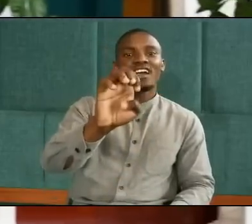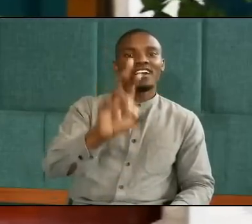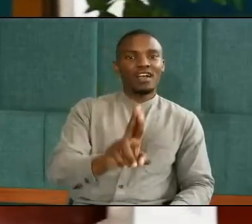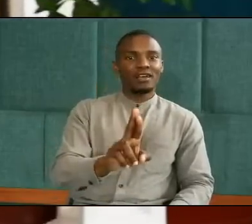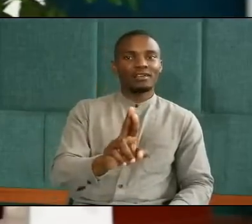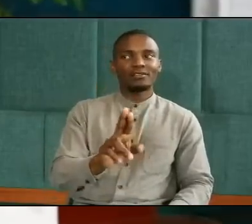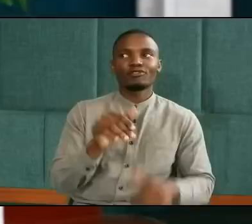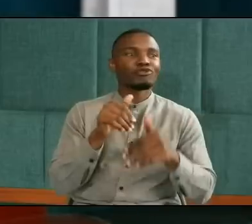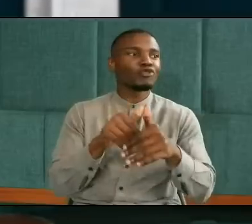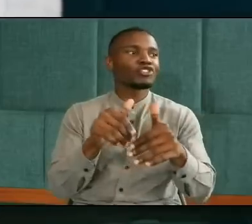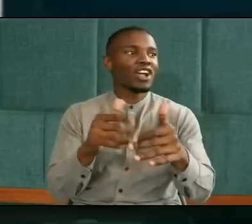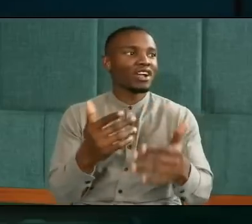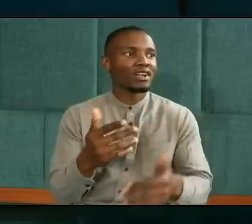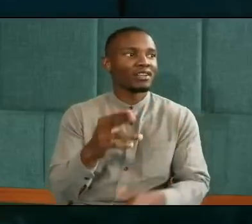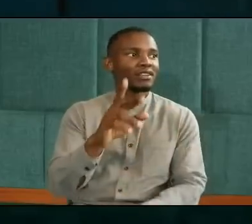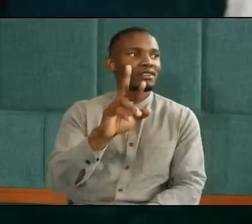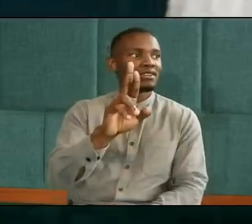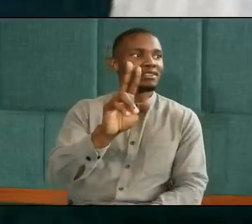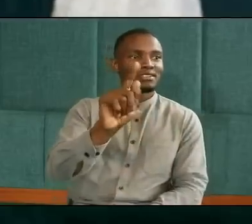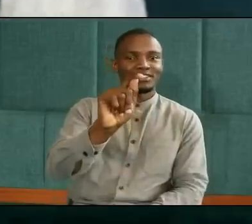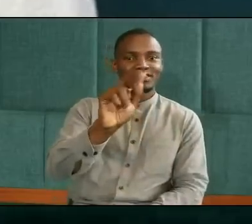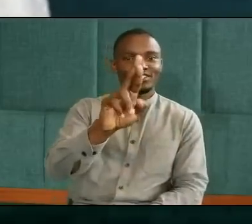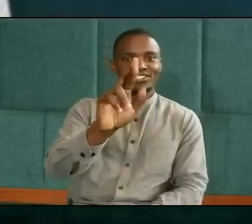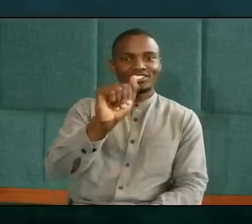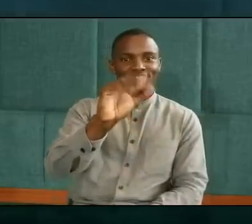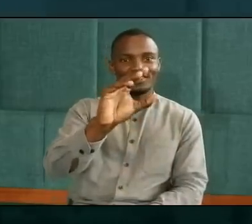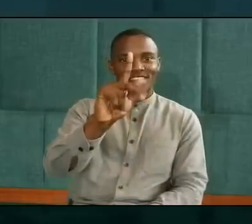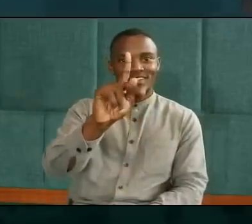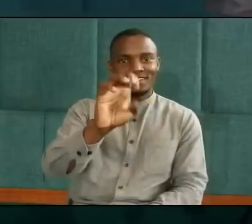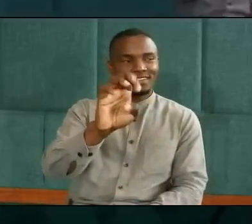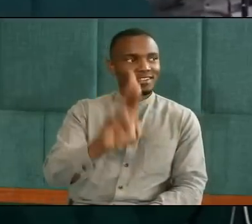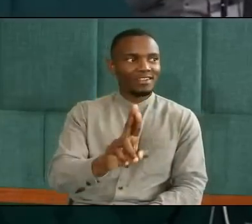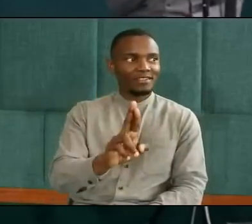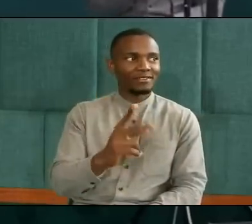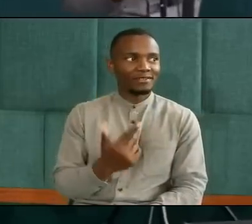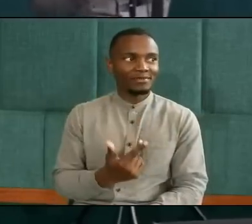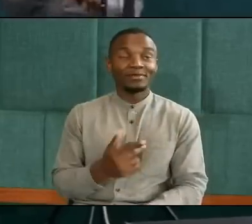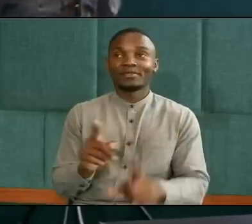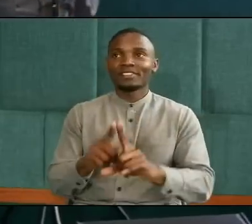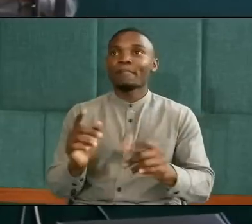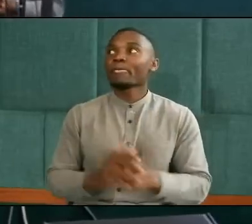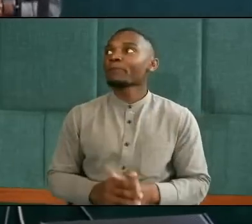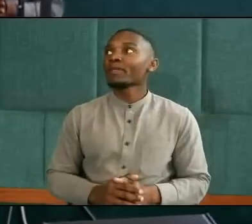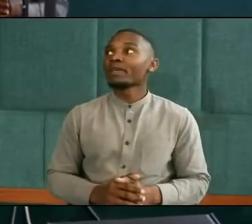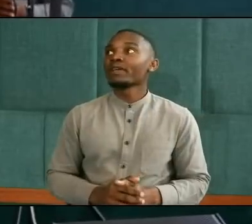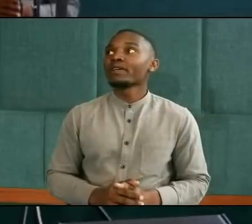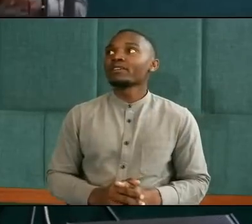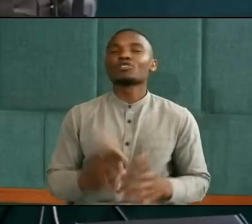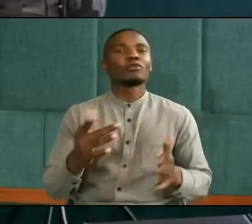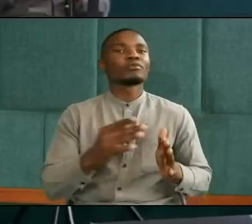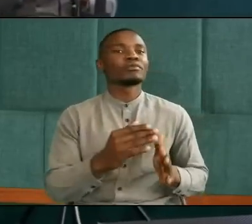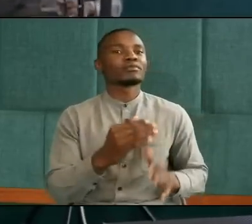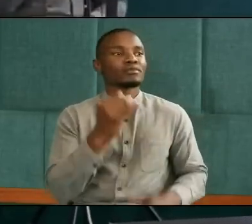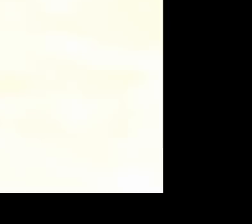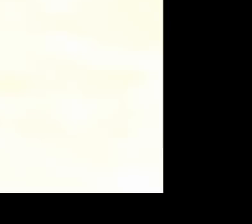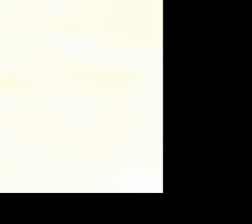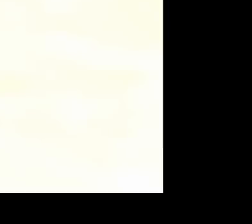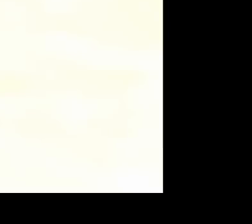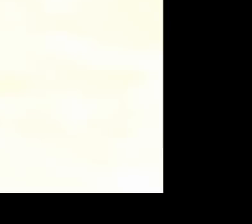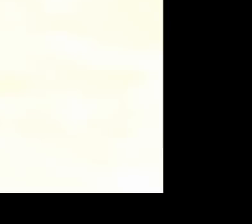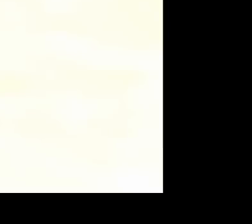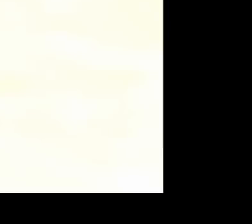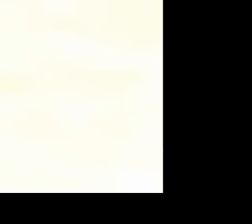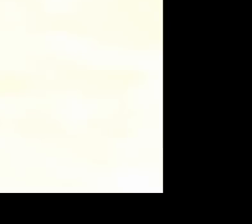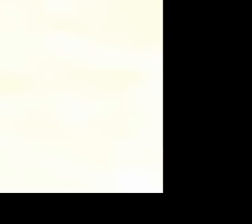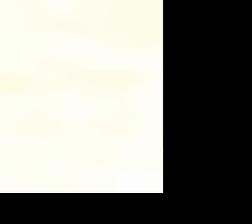Now, that's why it is important. So let's give an idea. So yeah, it's like, you know, when you send stuff, you can